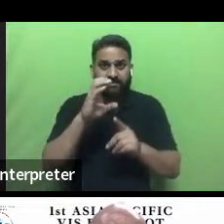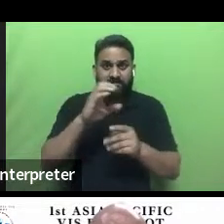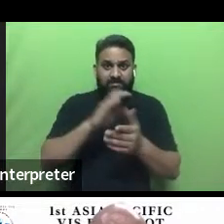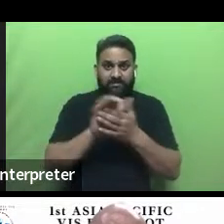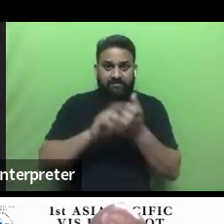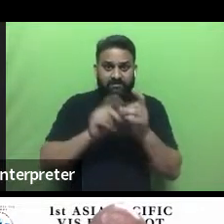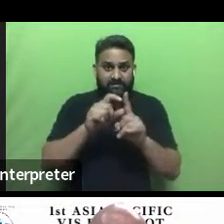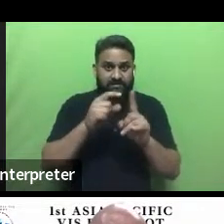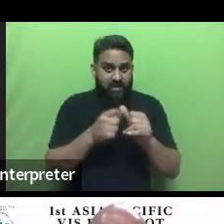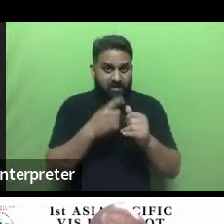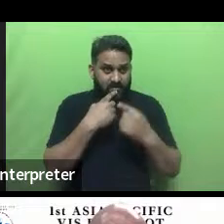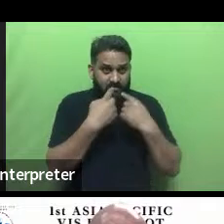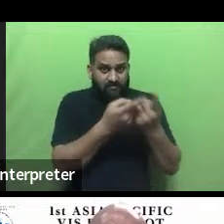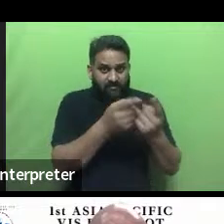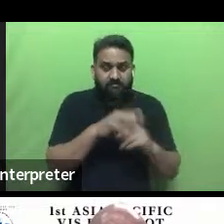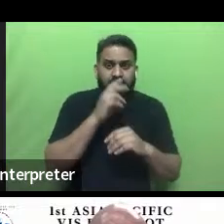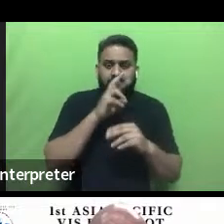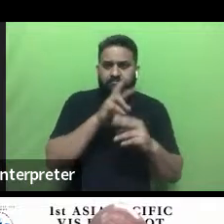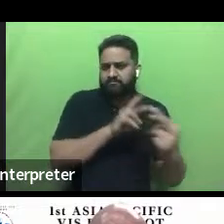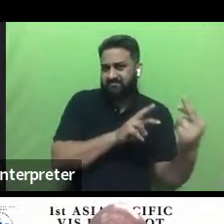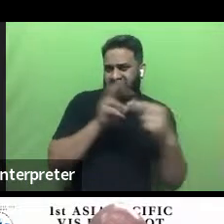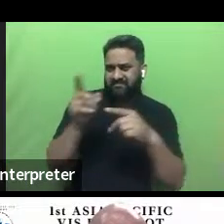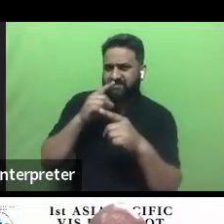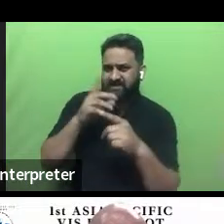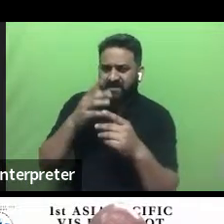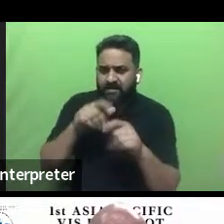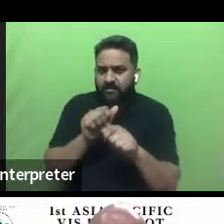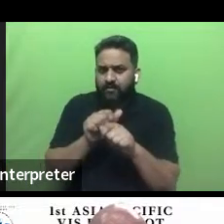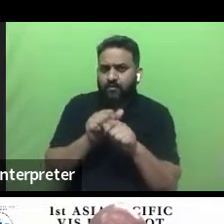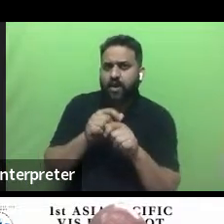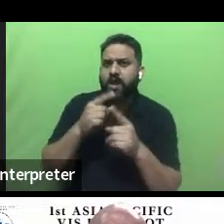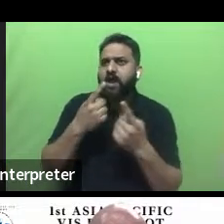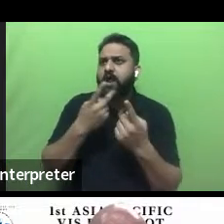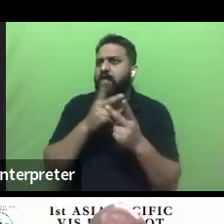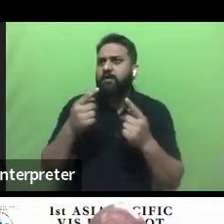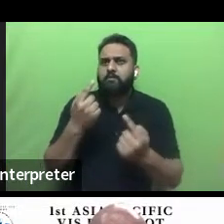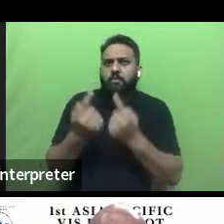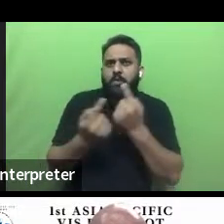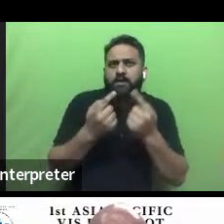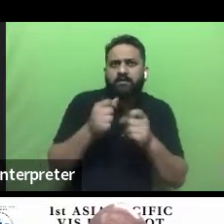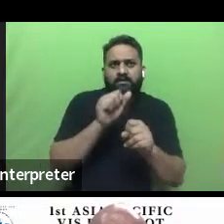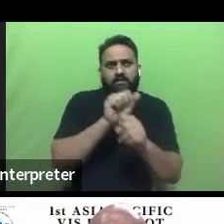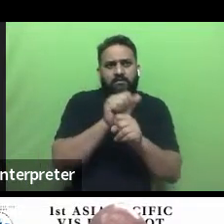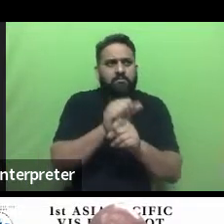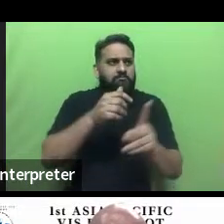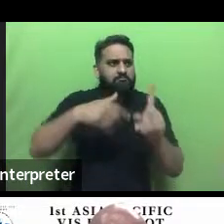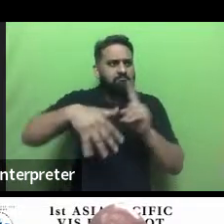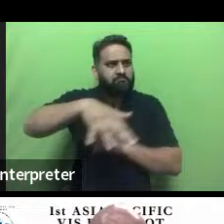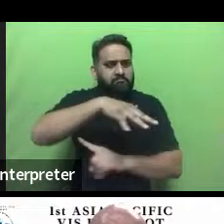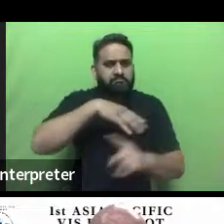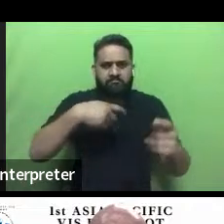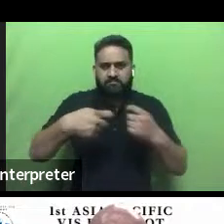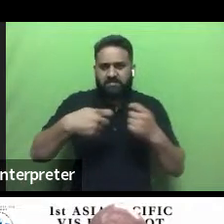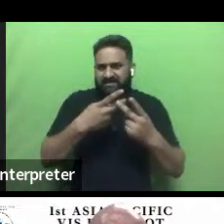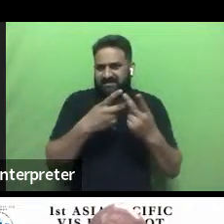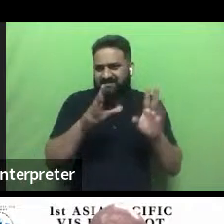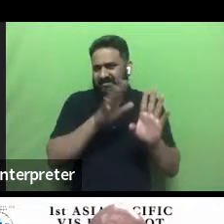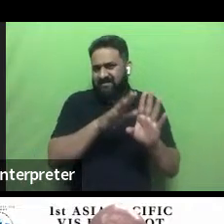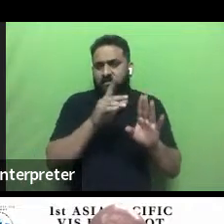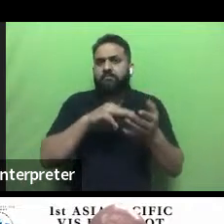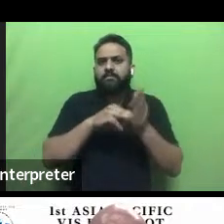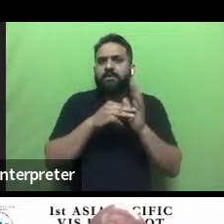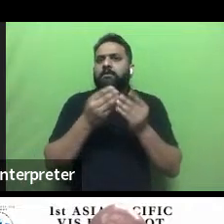that the respondent works at a different political and commercial environment compared to the Southern